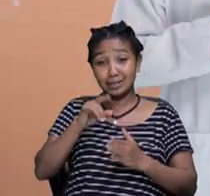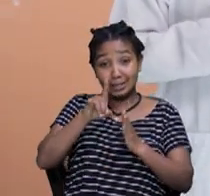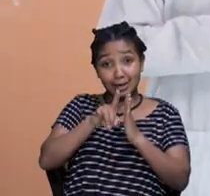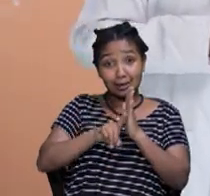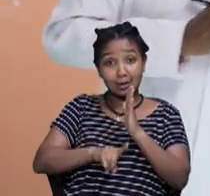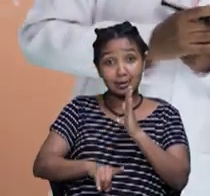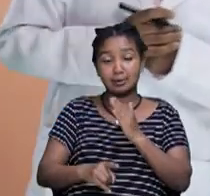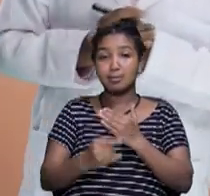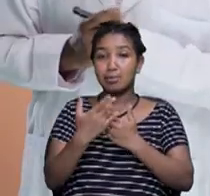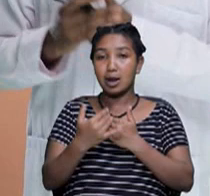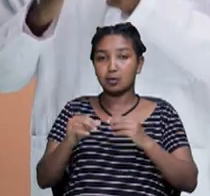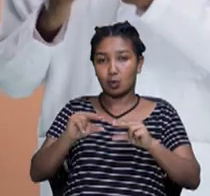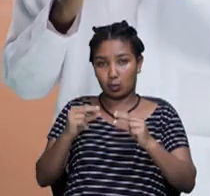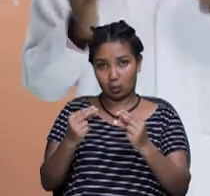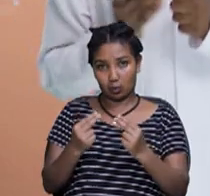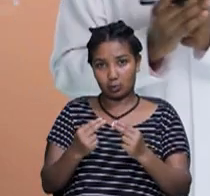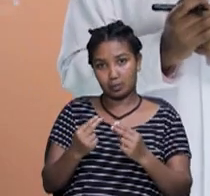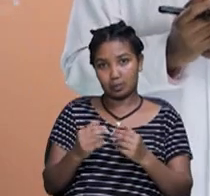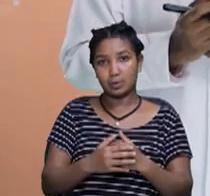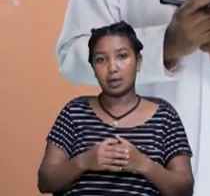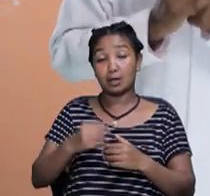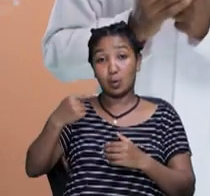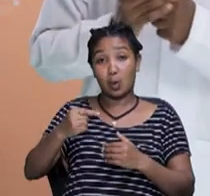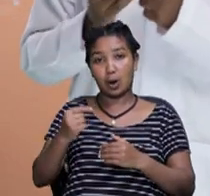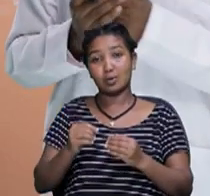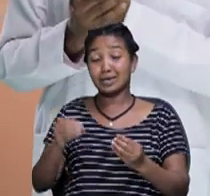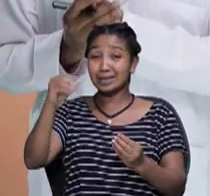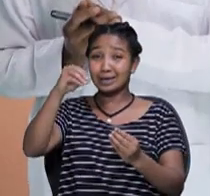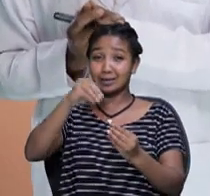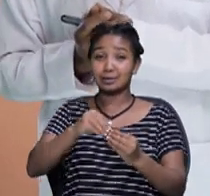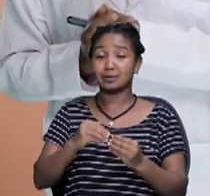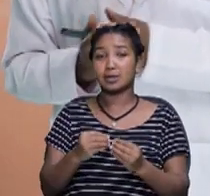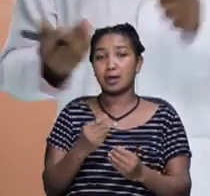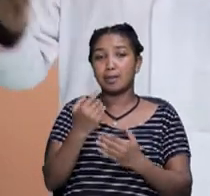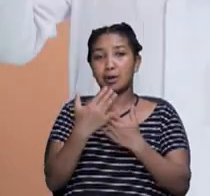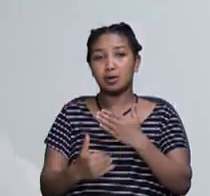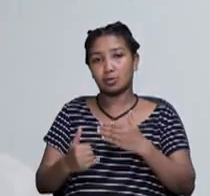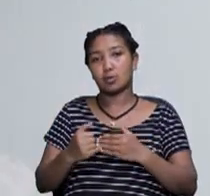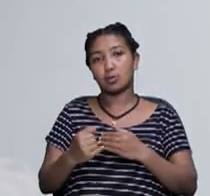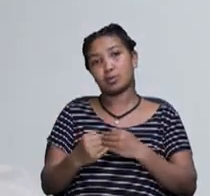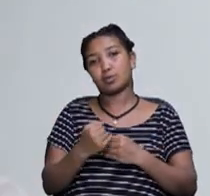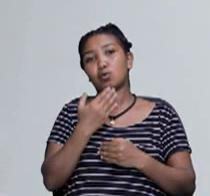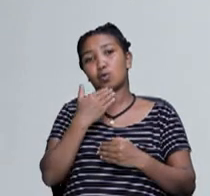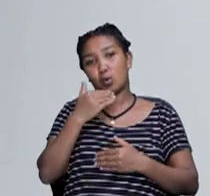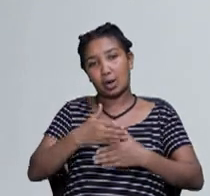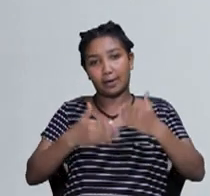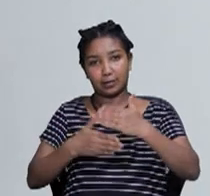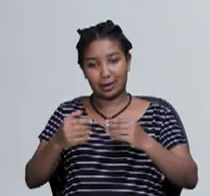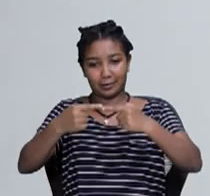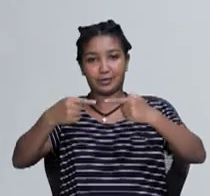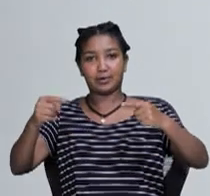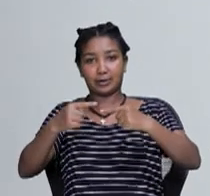decrease blood glucose level, whereas glucagon increase blood glucose level. They are antagonistic